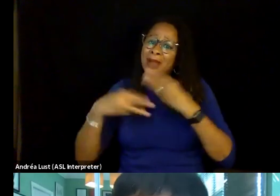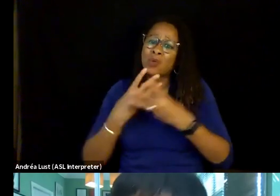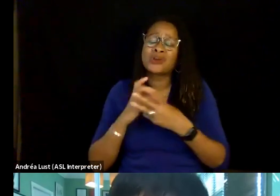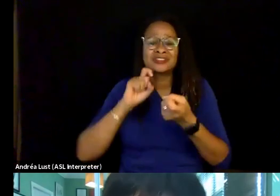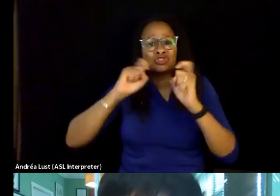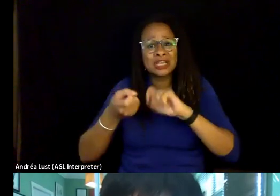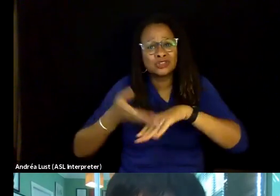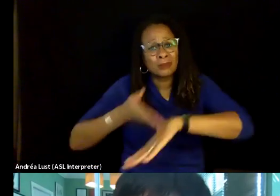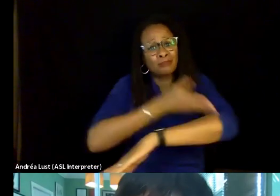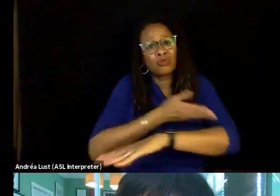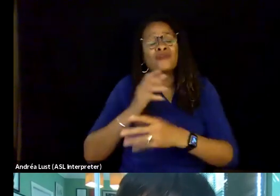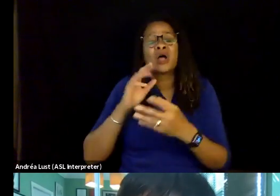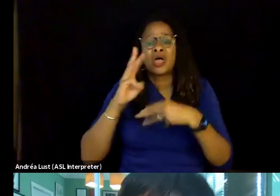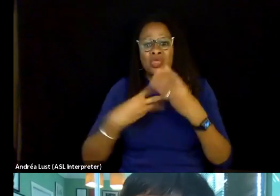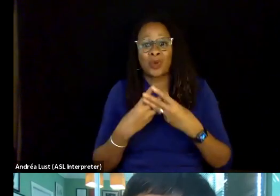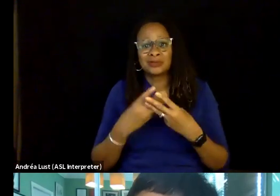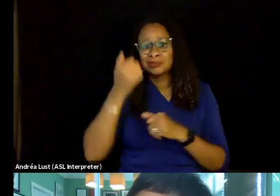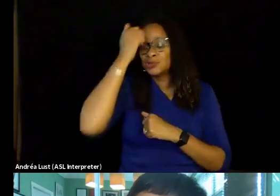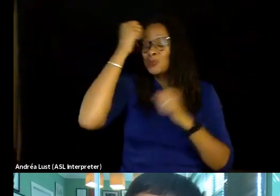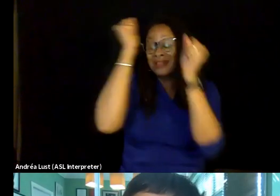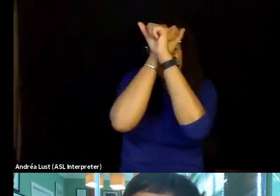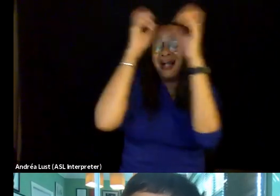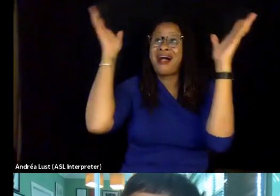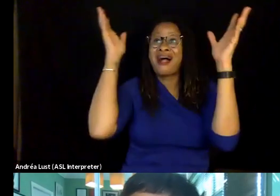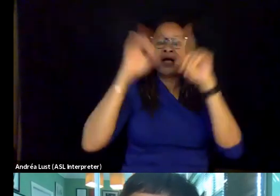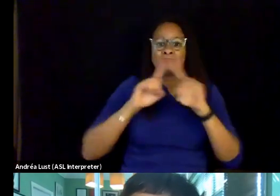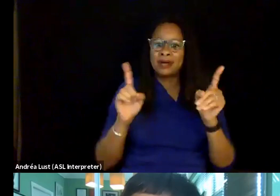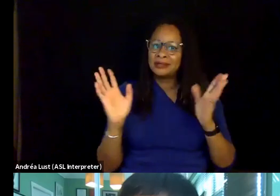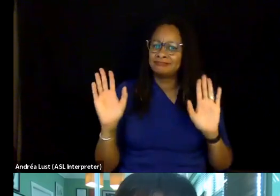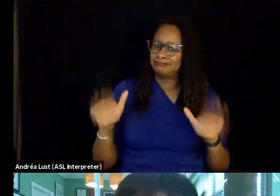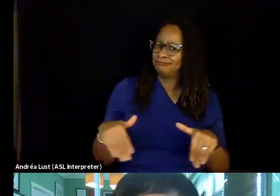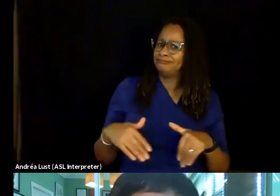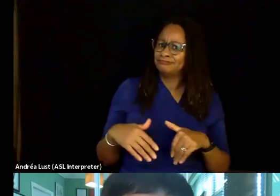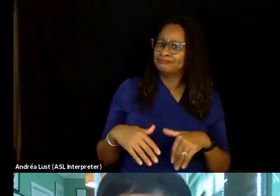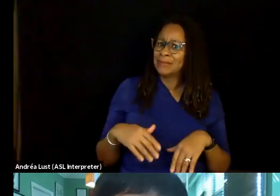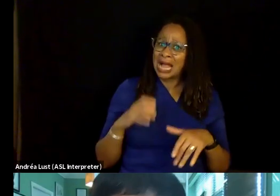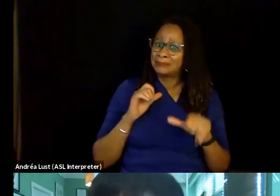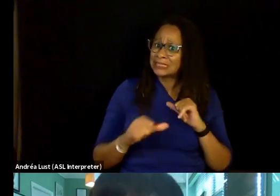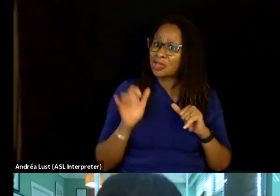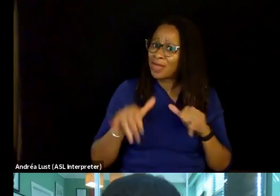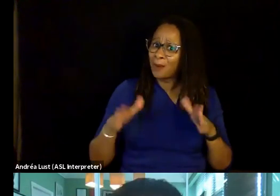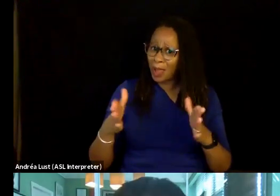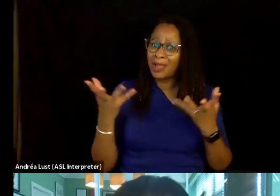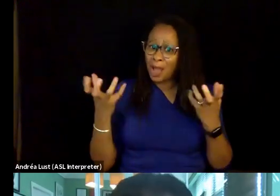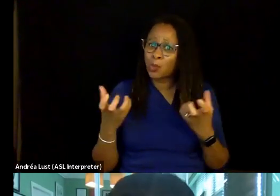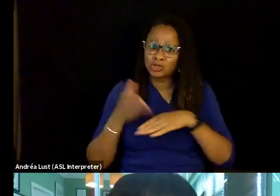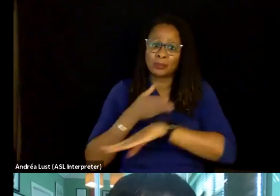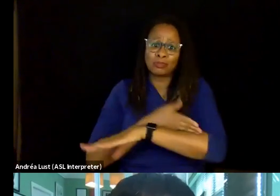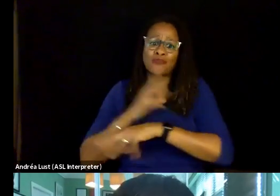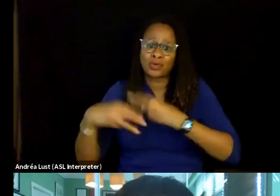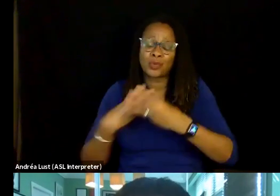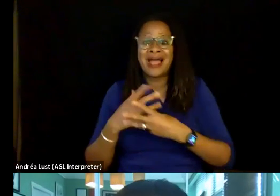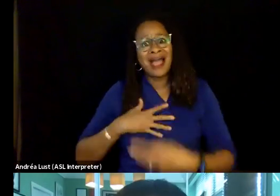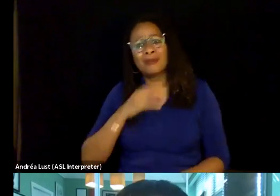better. Sounds stupidly idealistic, but you know, that's actually, I'm still idealistic. And I'm pretty